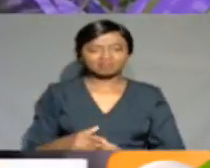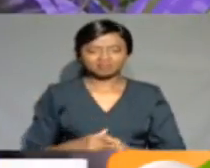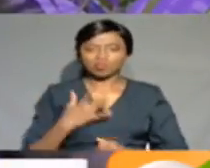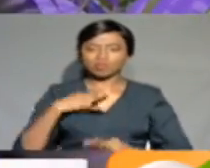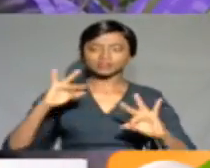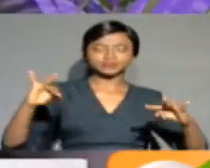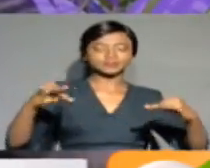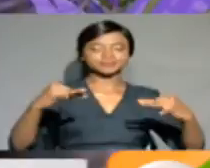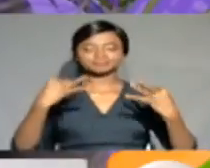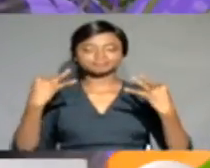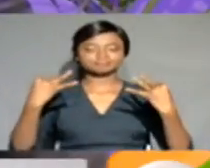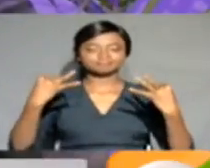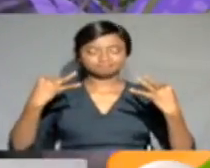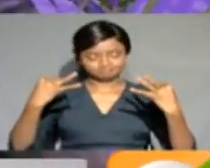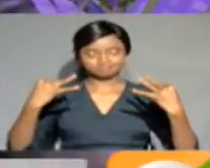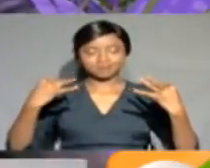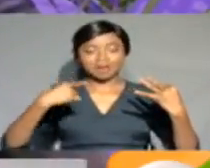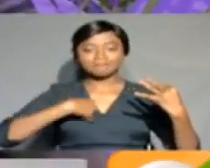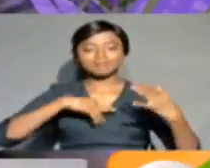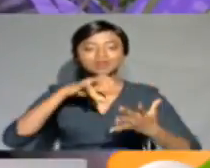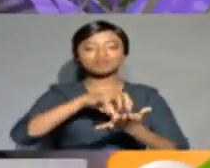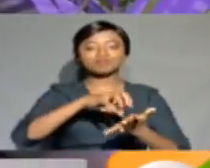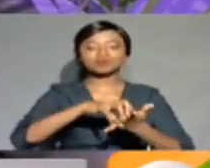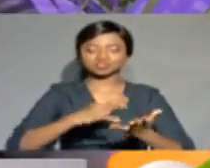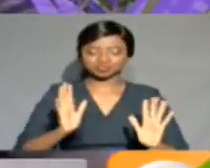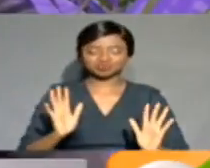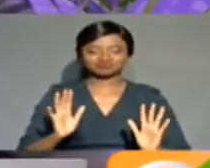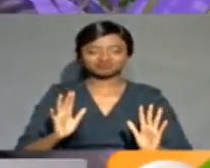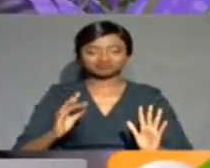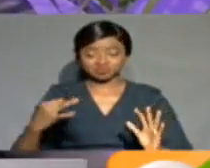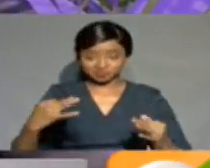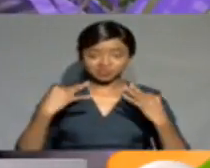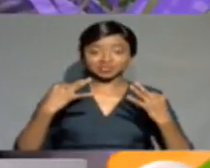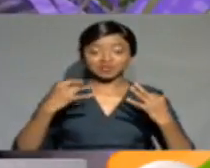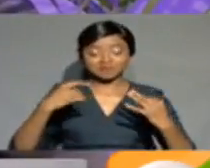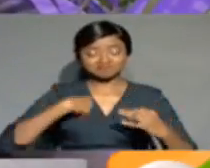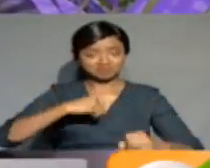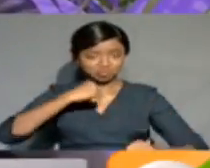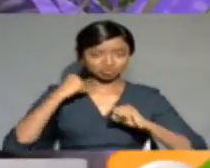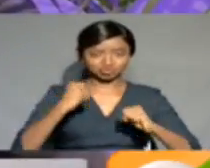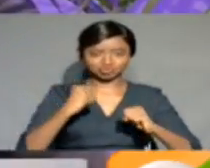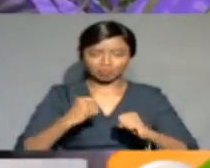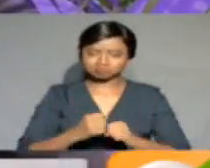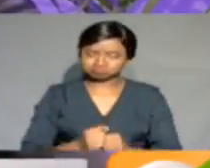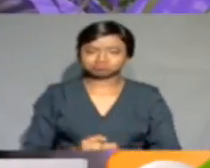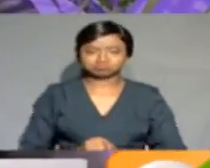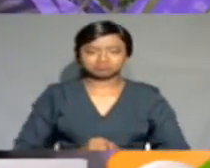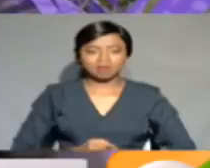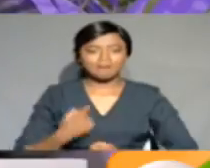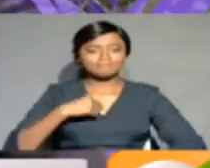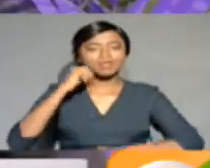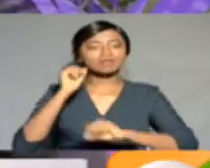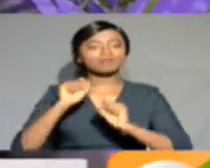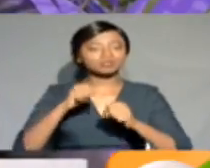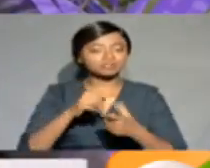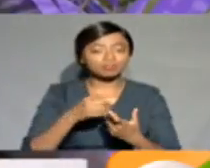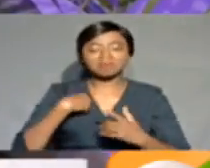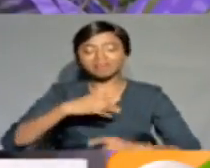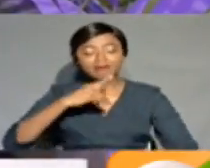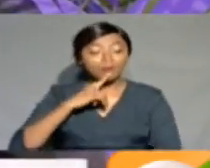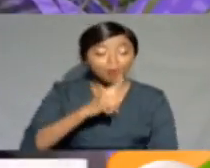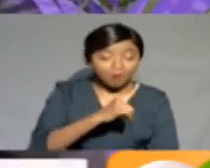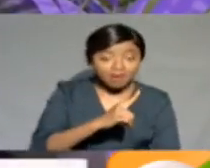to realize that they are in that position and therefore they should be able to be listened to, or